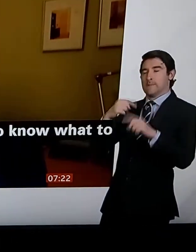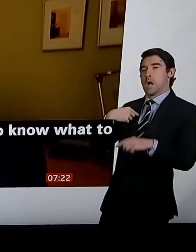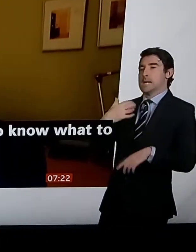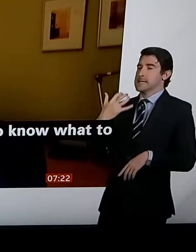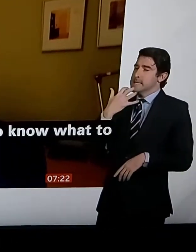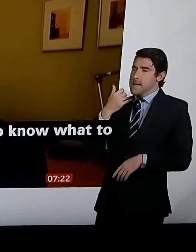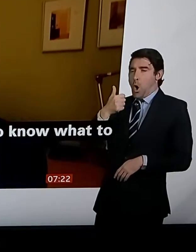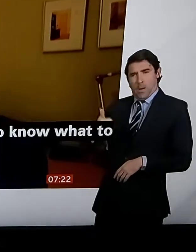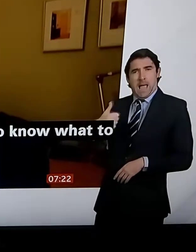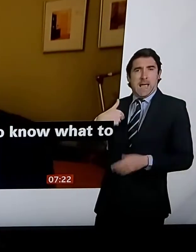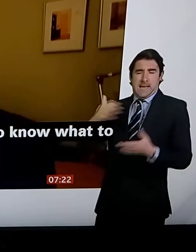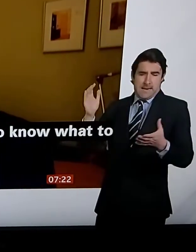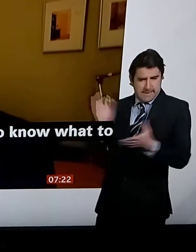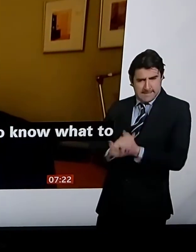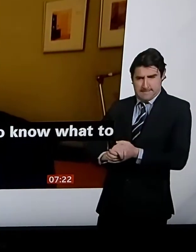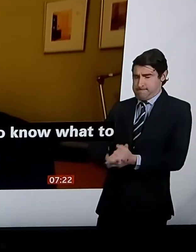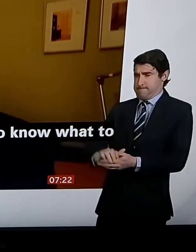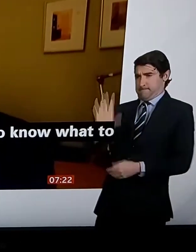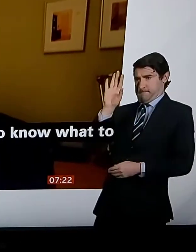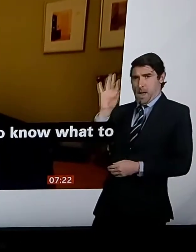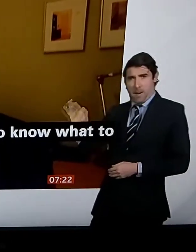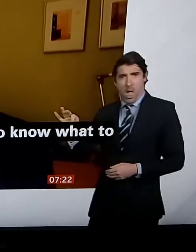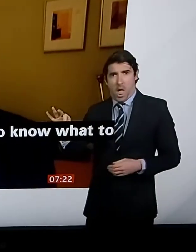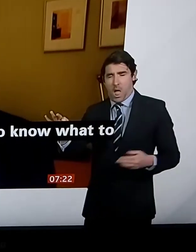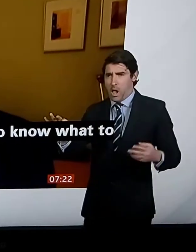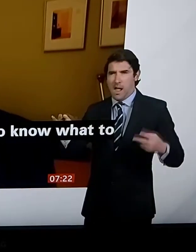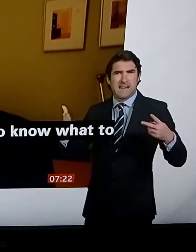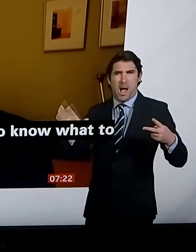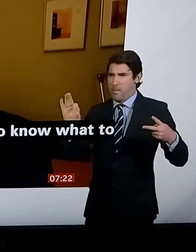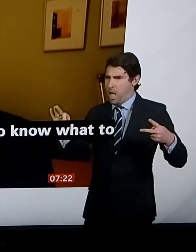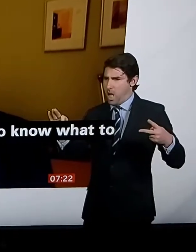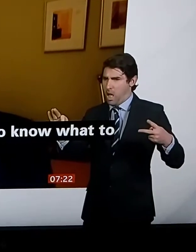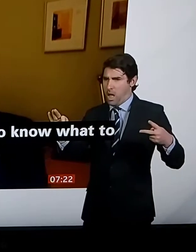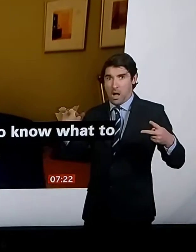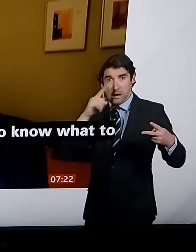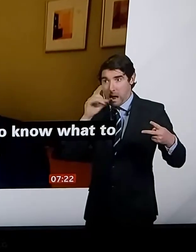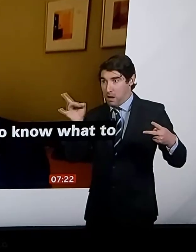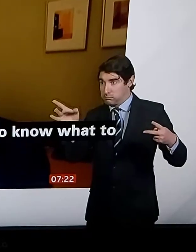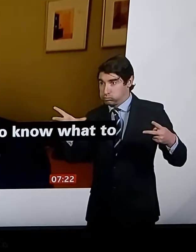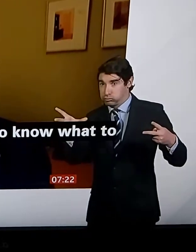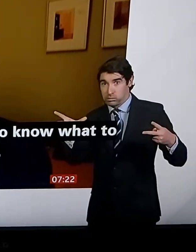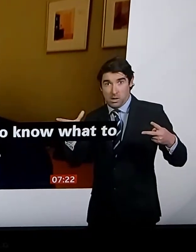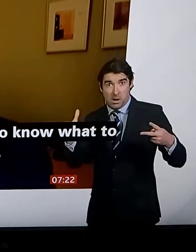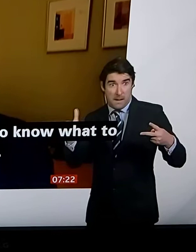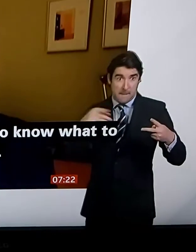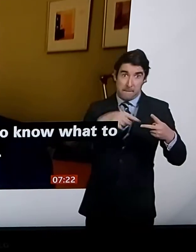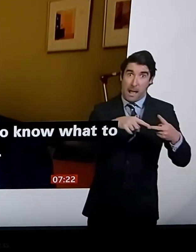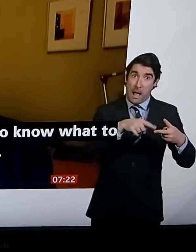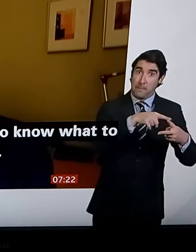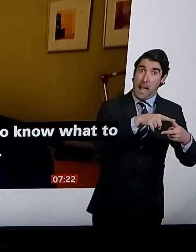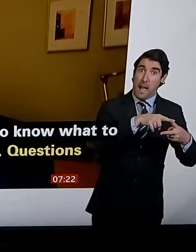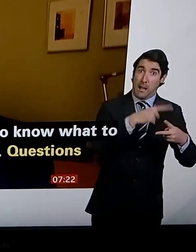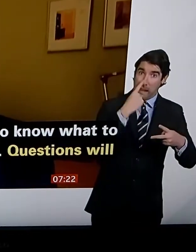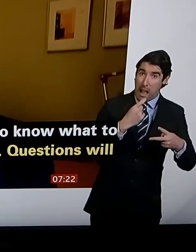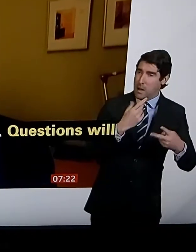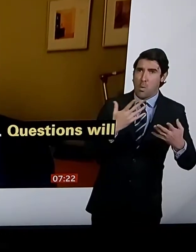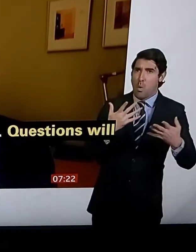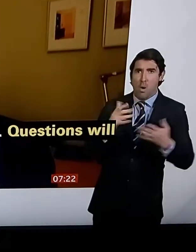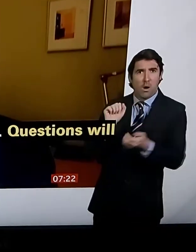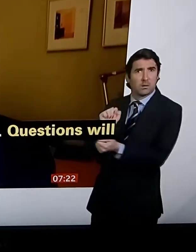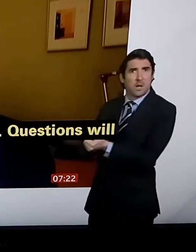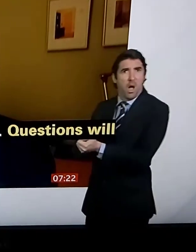be scrambling to be in school to respond to some of those questions, which will now come up today, 5 days on from the results, are also in a position where there are